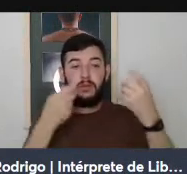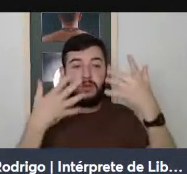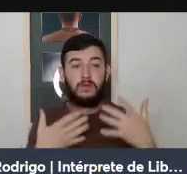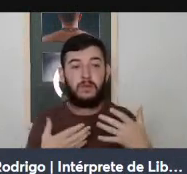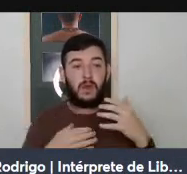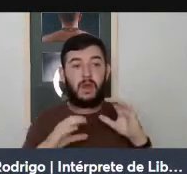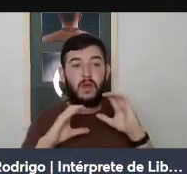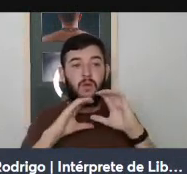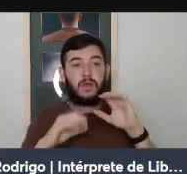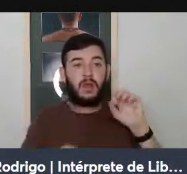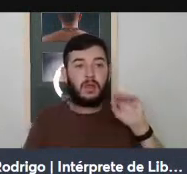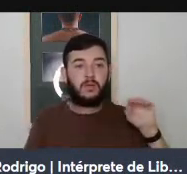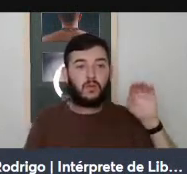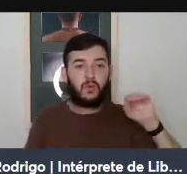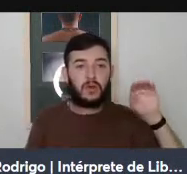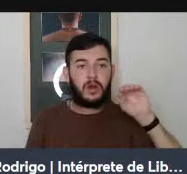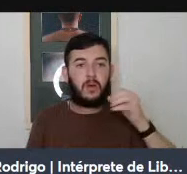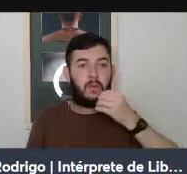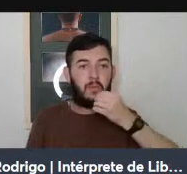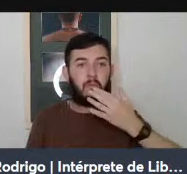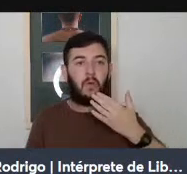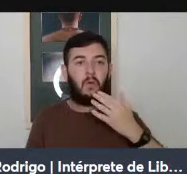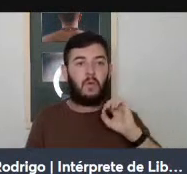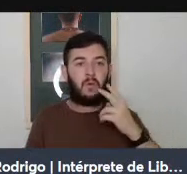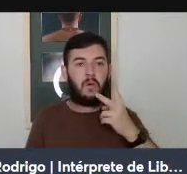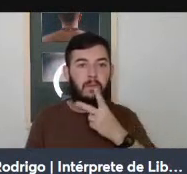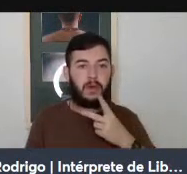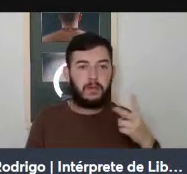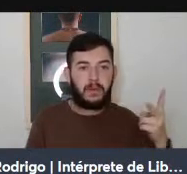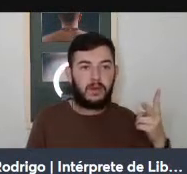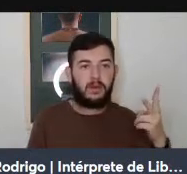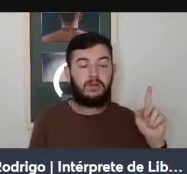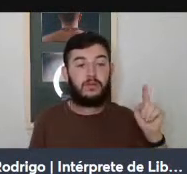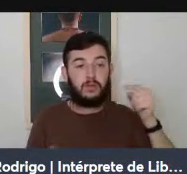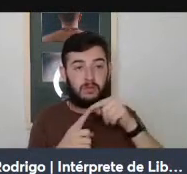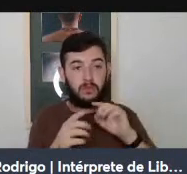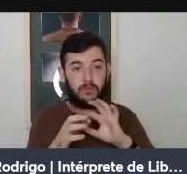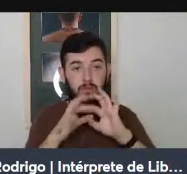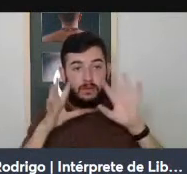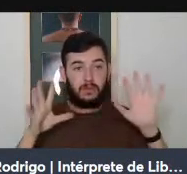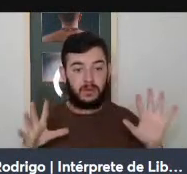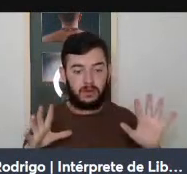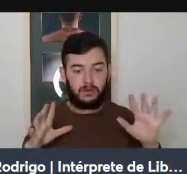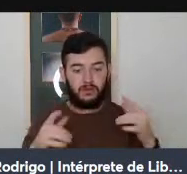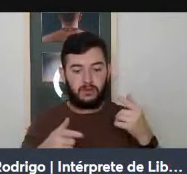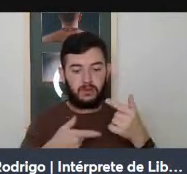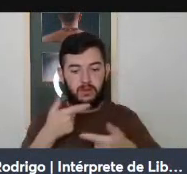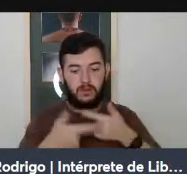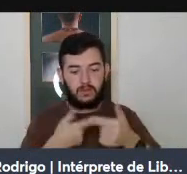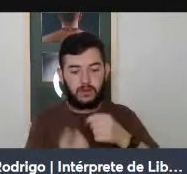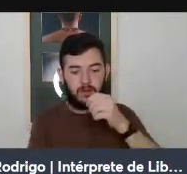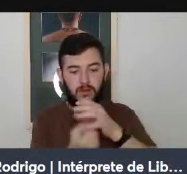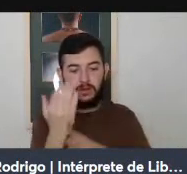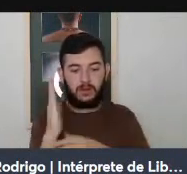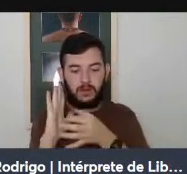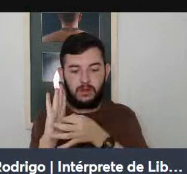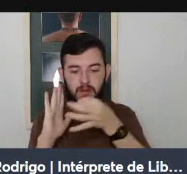não é boa ou permanente o suficiente para permitir a construção de crítica do